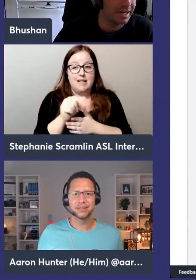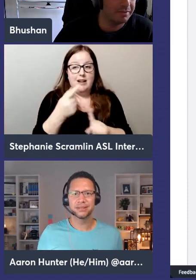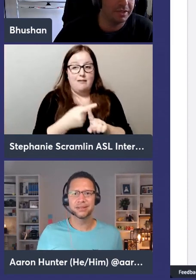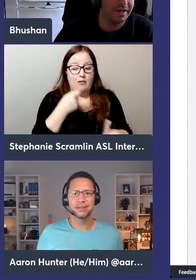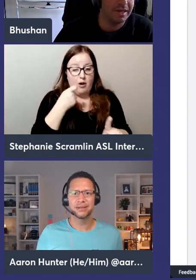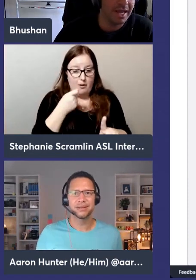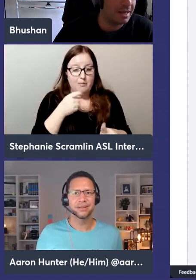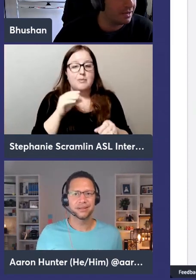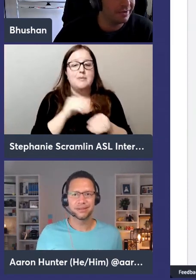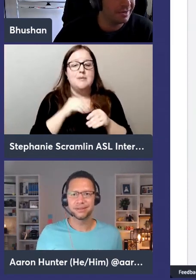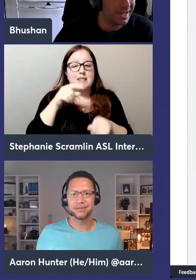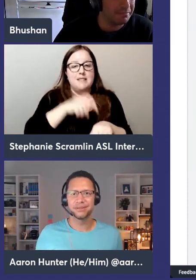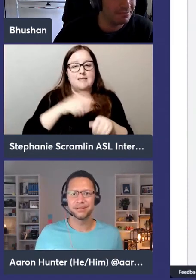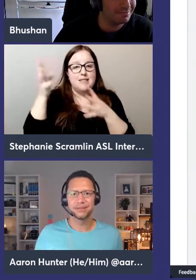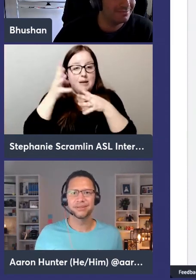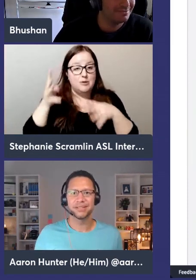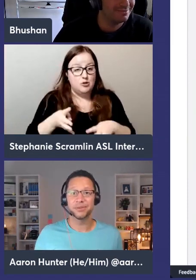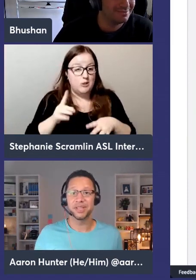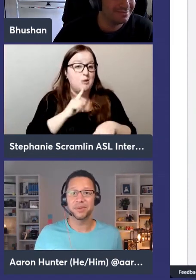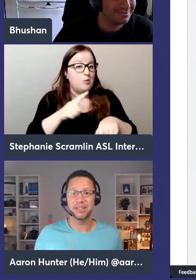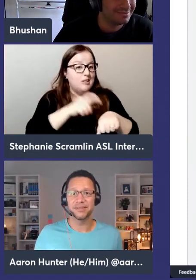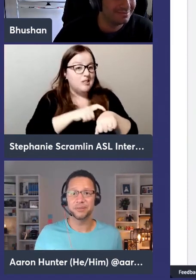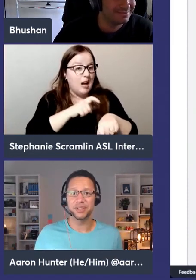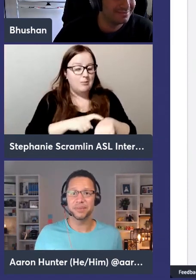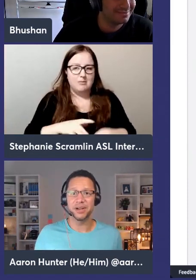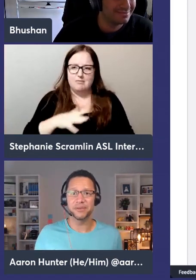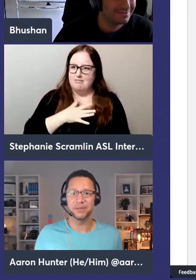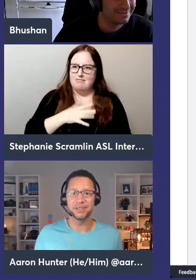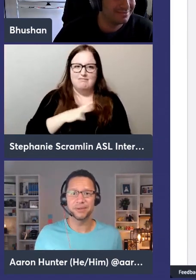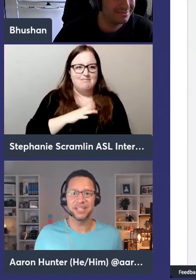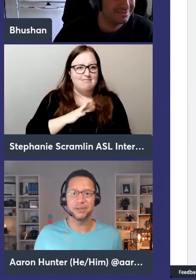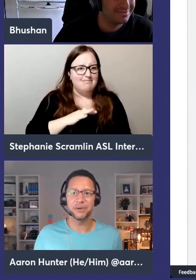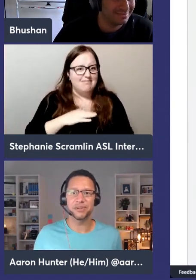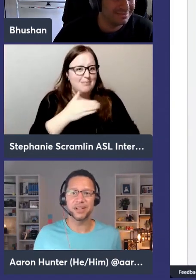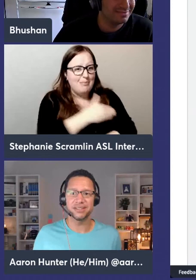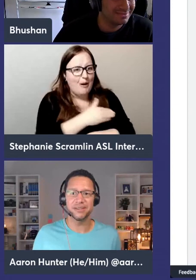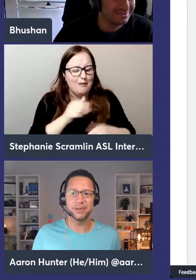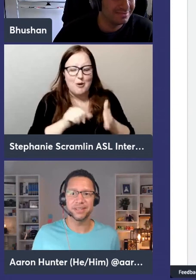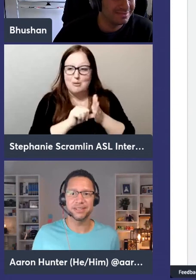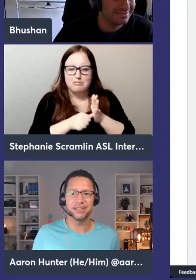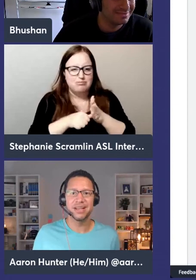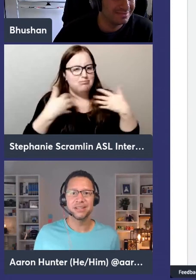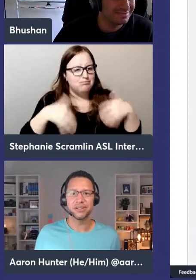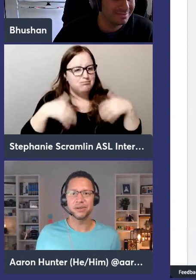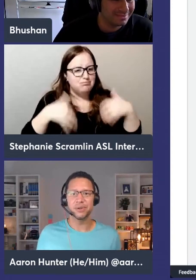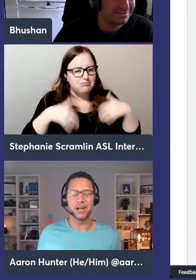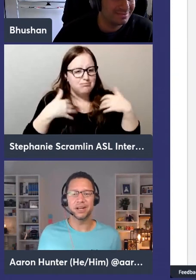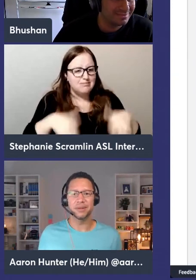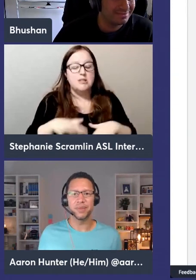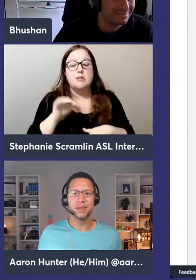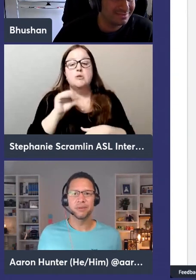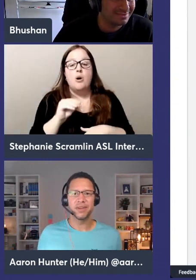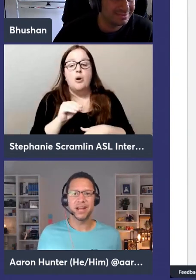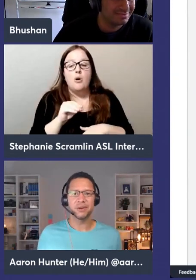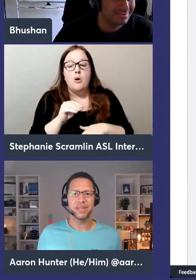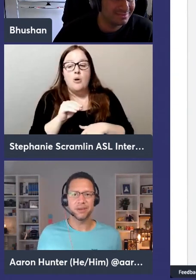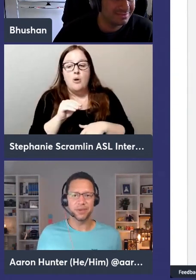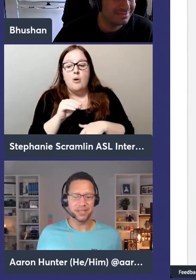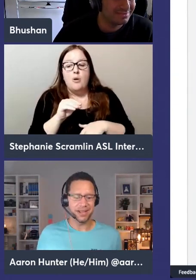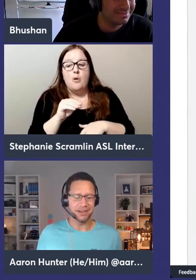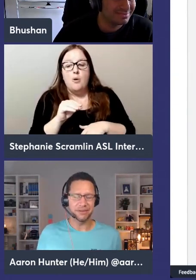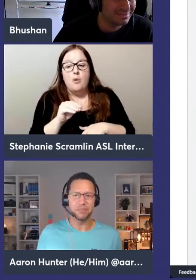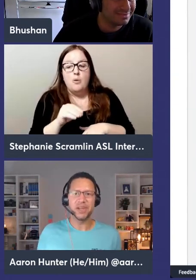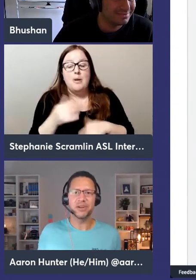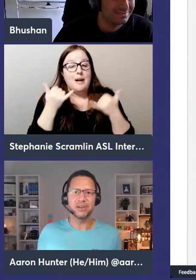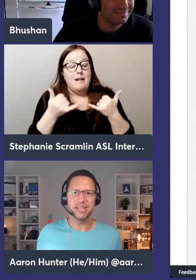in TimeStream in near real time. That's Awesome. really impressive and really powerful. We can do a whole lot of stuff with this. So now that